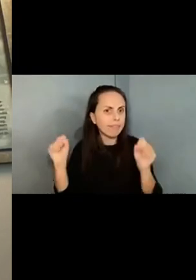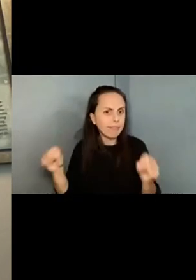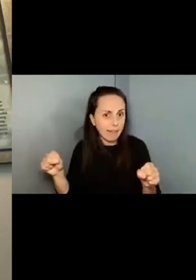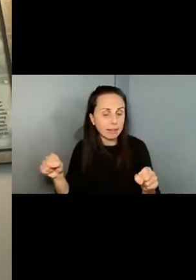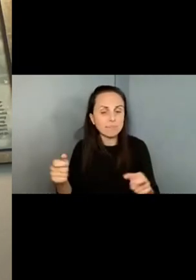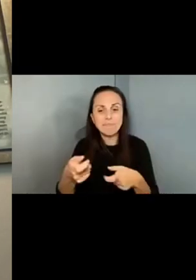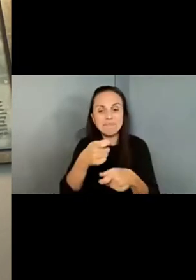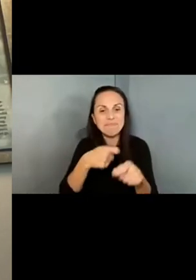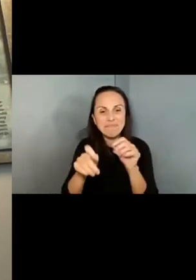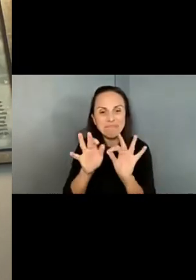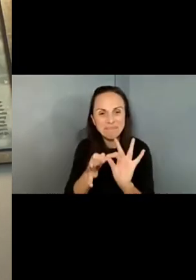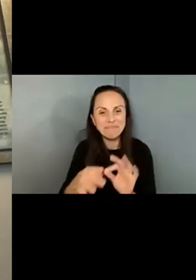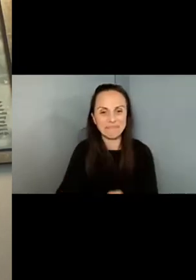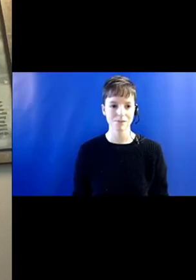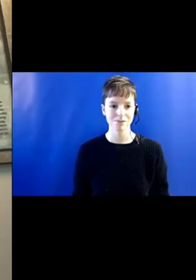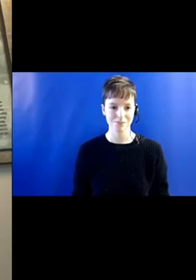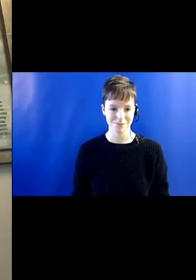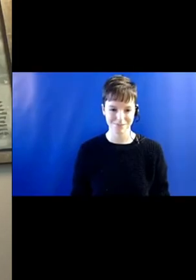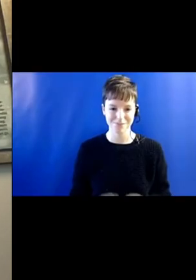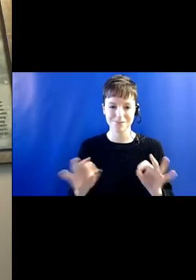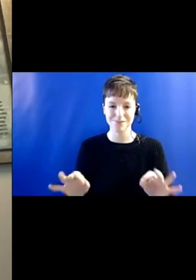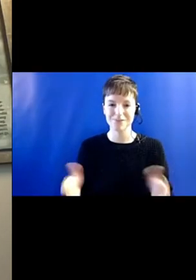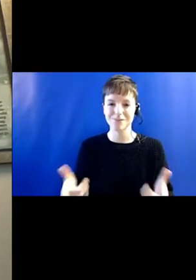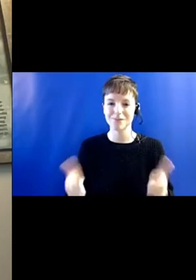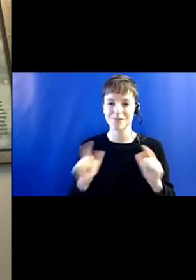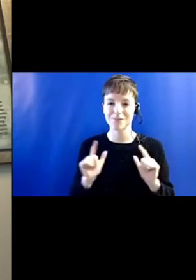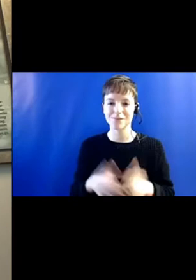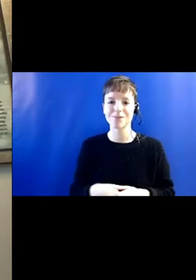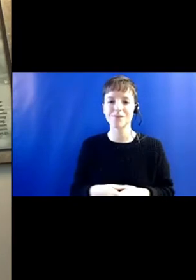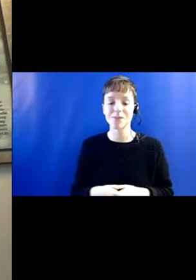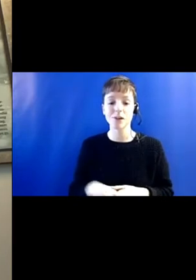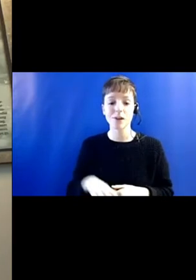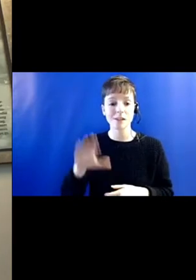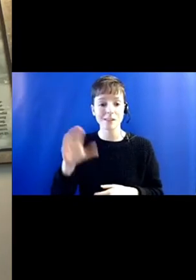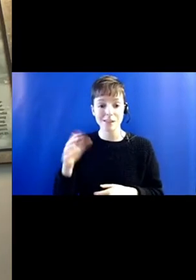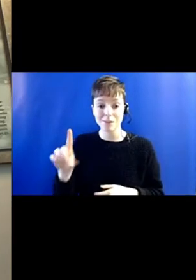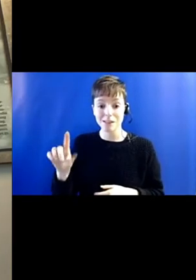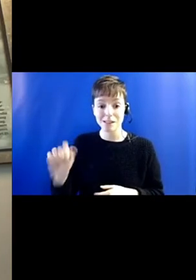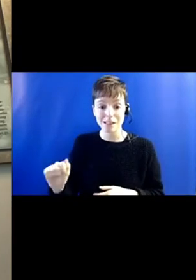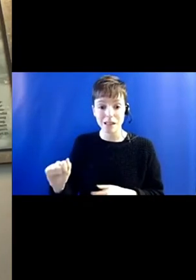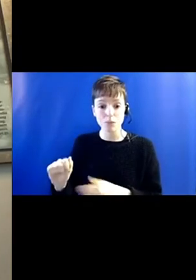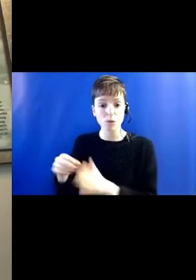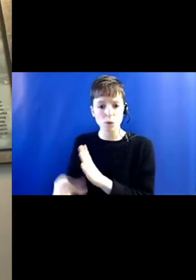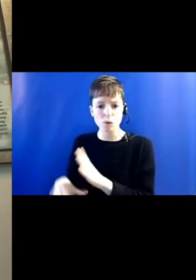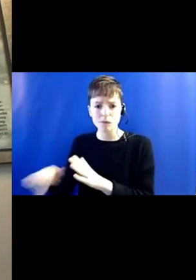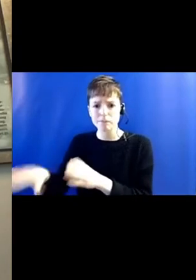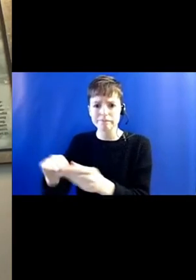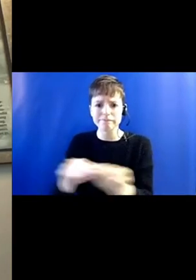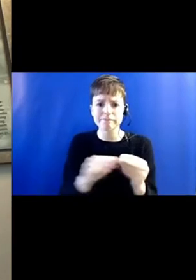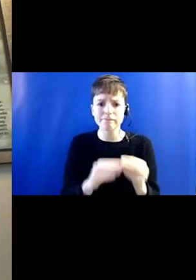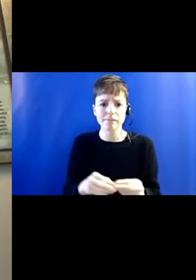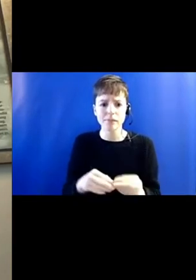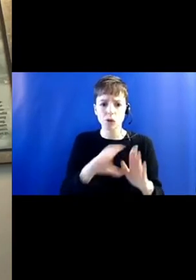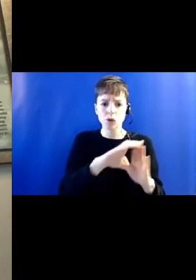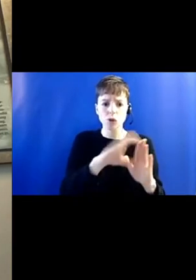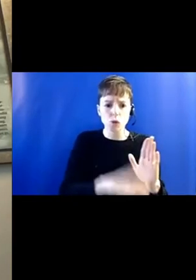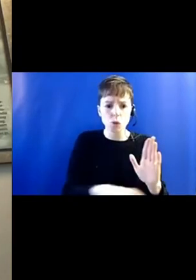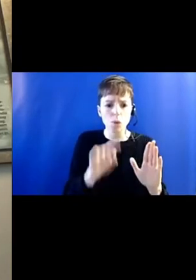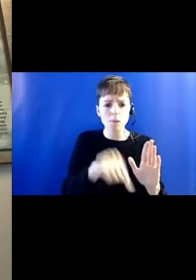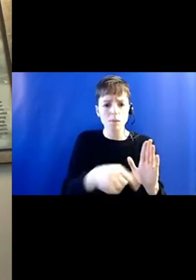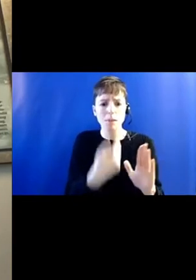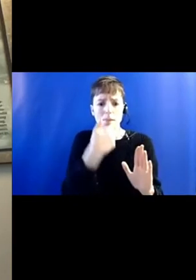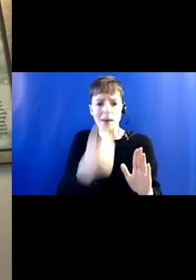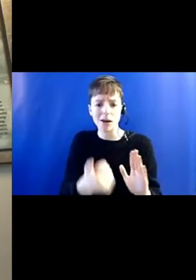So apparently disabled students have shared that we find it easier to use Zoom and other technologies than being in potentially